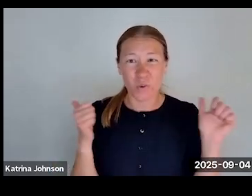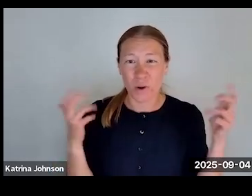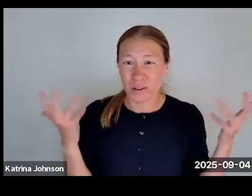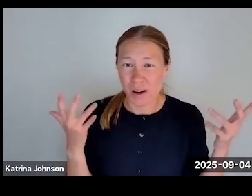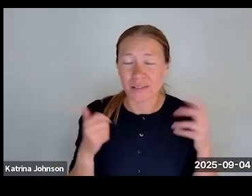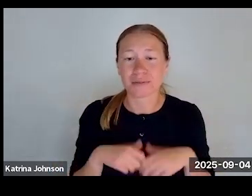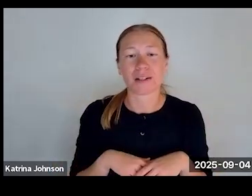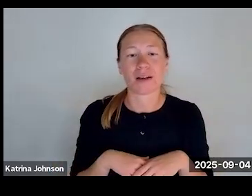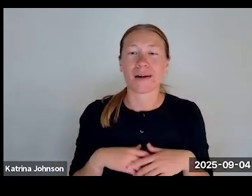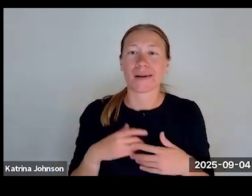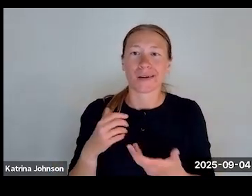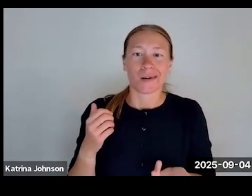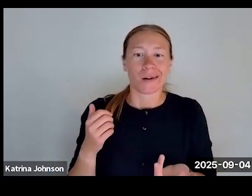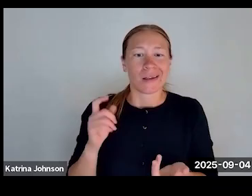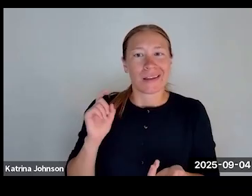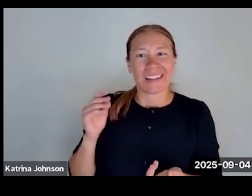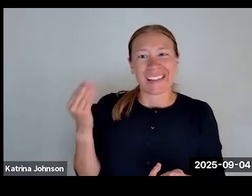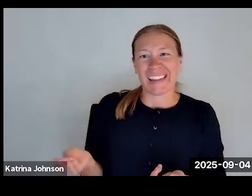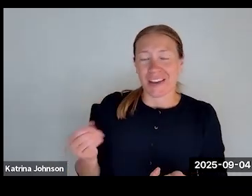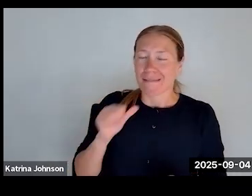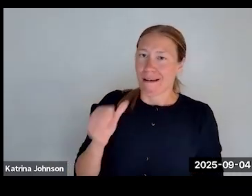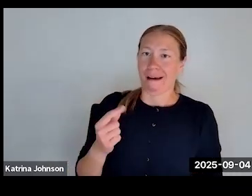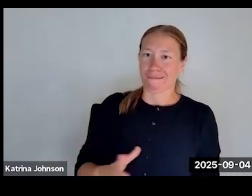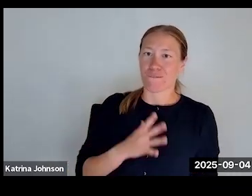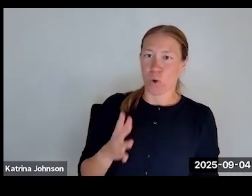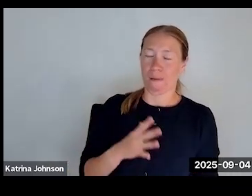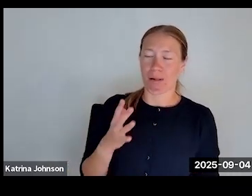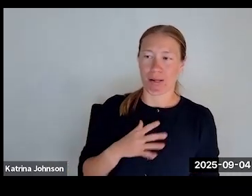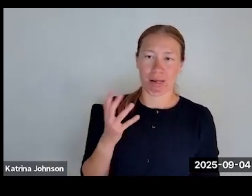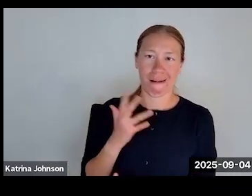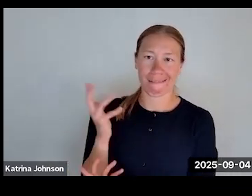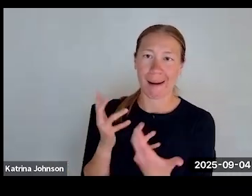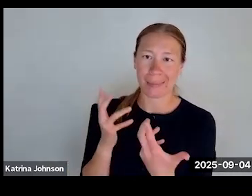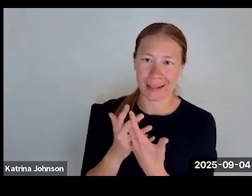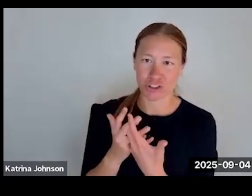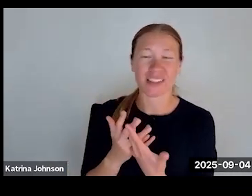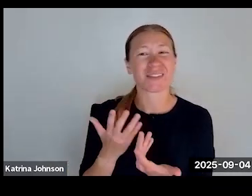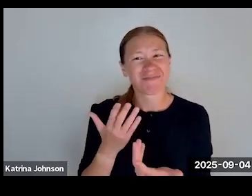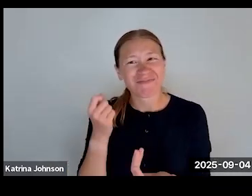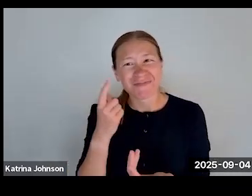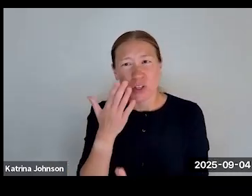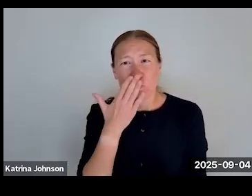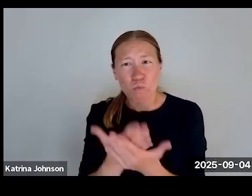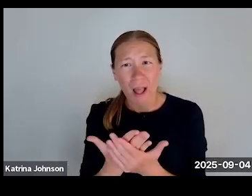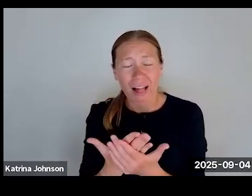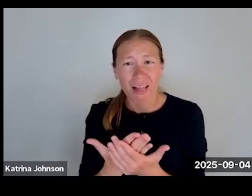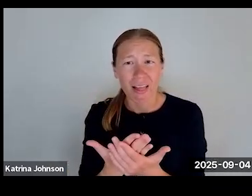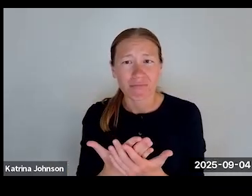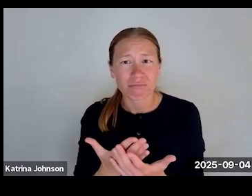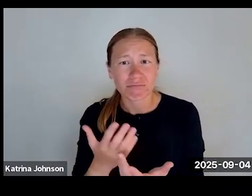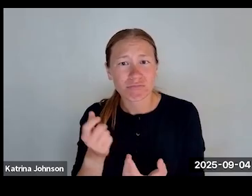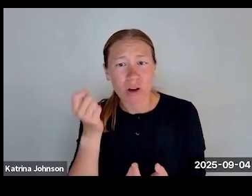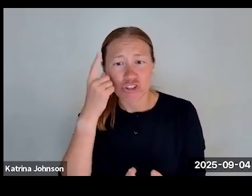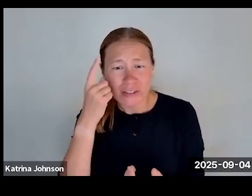what's sometimes called informal accommodations. While well-intentioned, these can create inconsistency